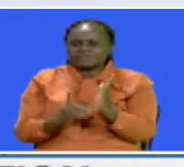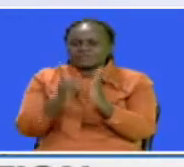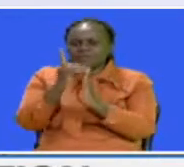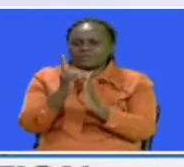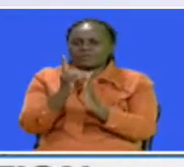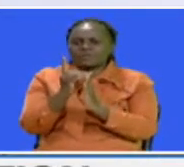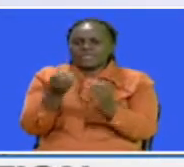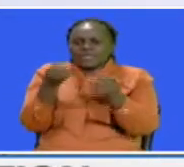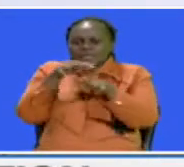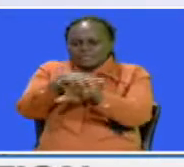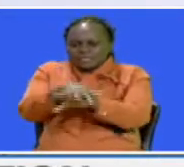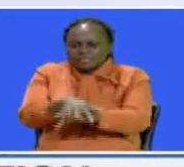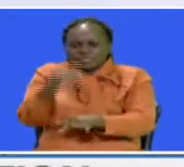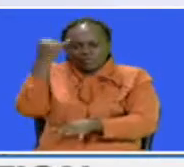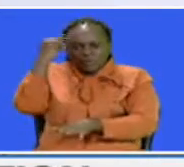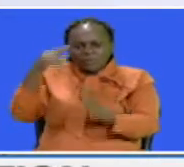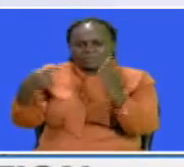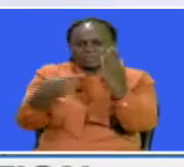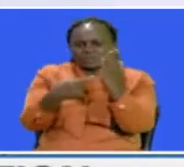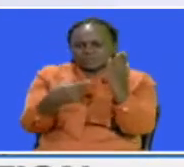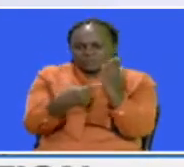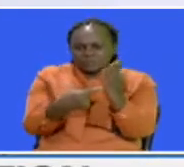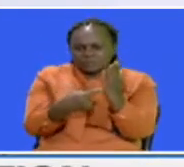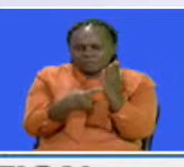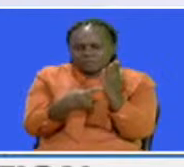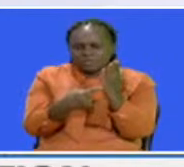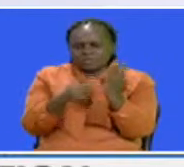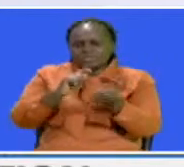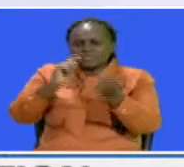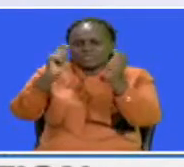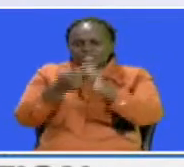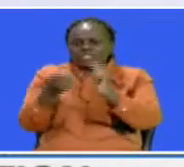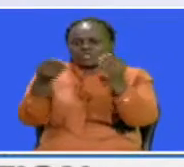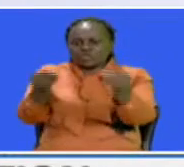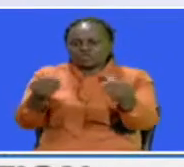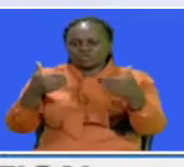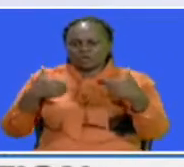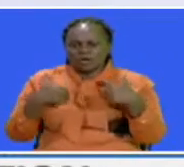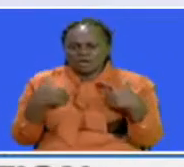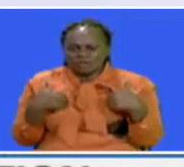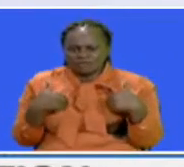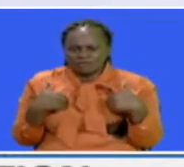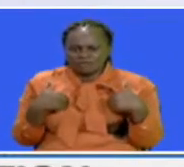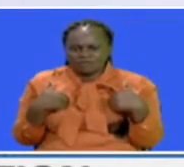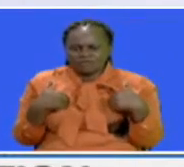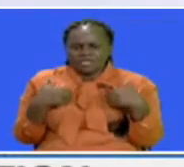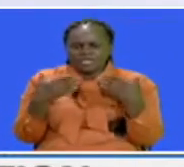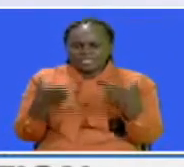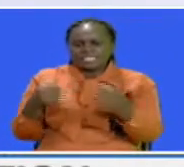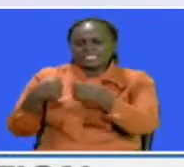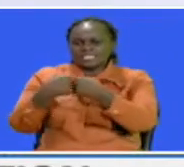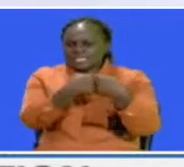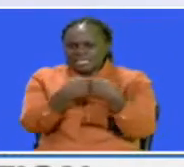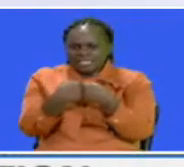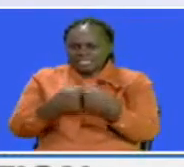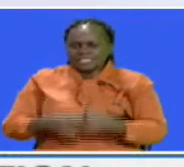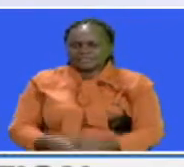The integration of innovation and technology offers transformative solutions to these challenges.